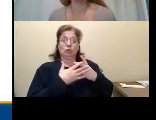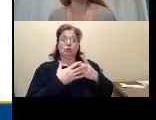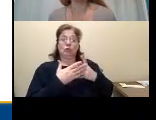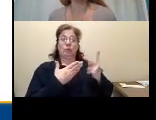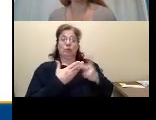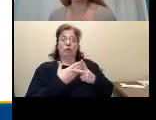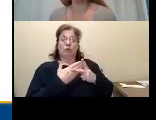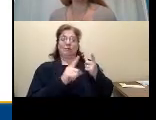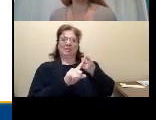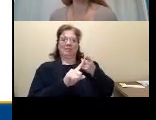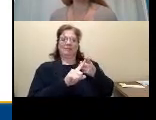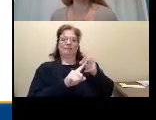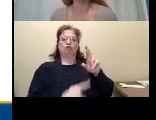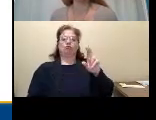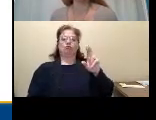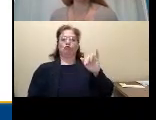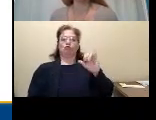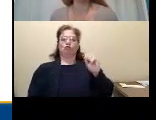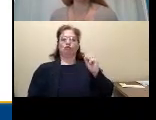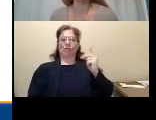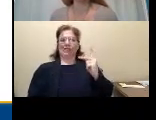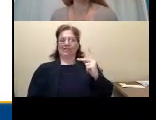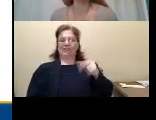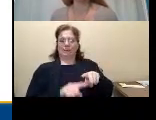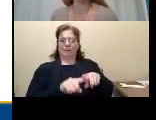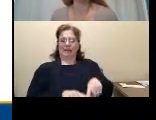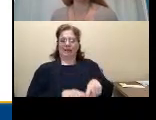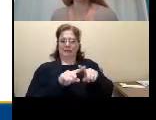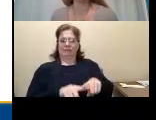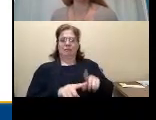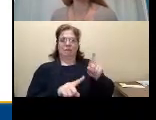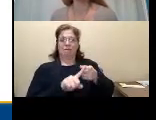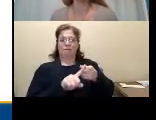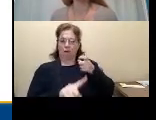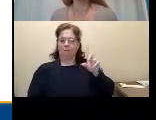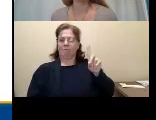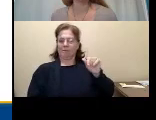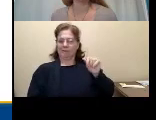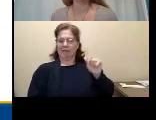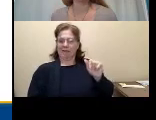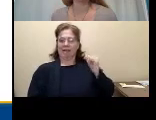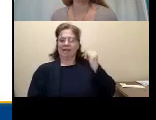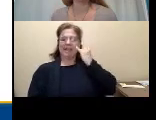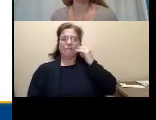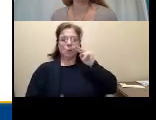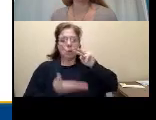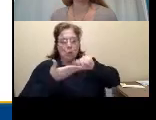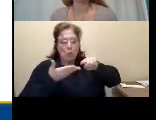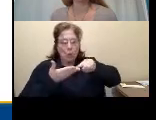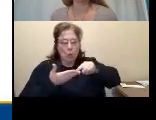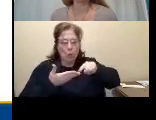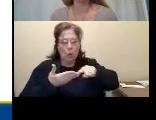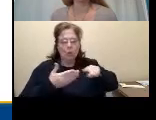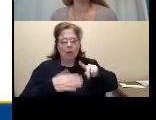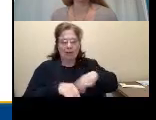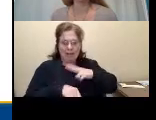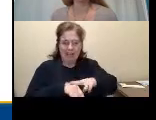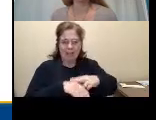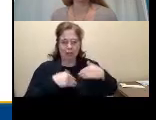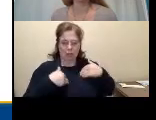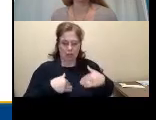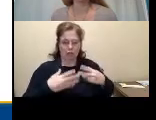as risk-based, really it falls back to the data. So when you dig deeply into the National Lung Screening Trial data, they looked at